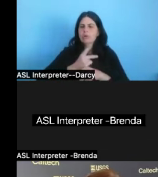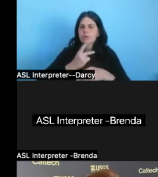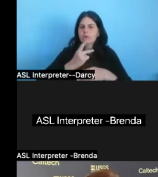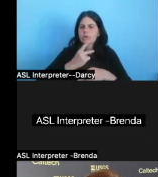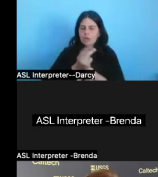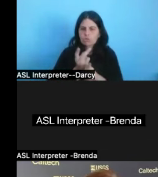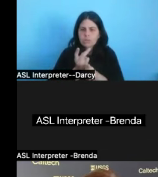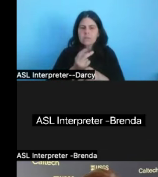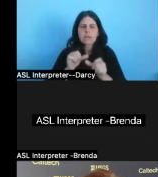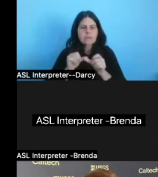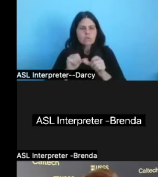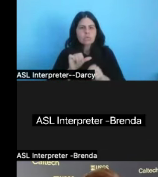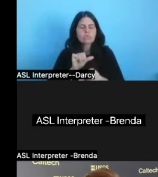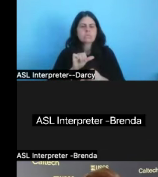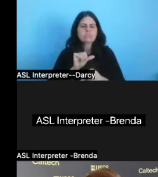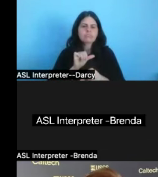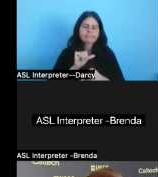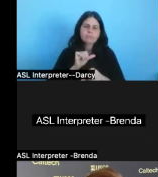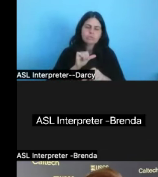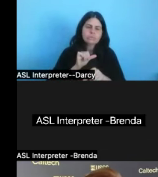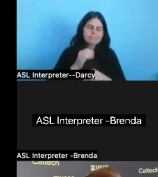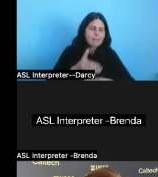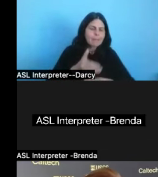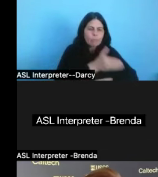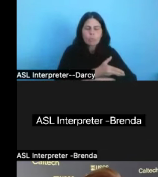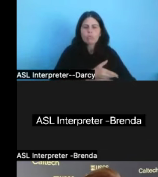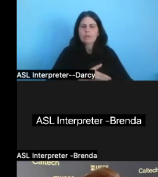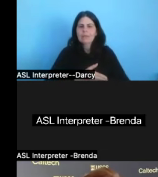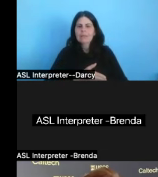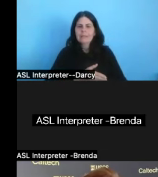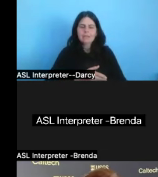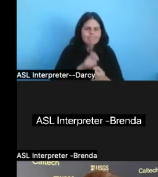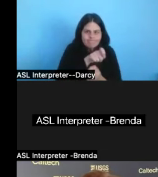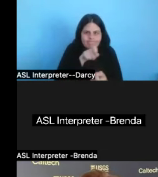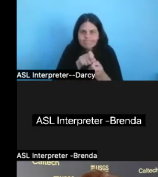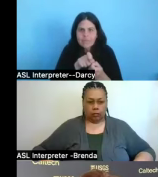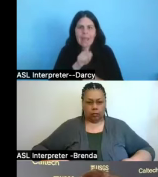works to improve the accuracy of the Shake Alert system for earthquake early warning.